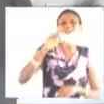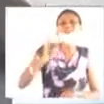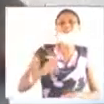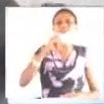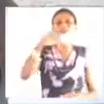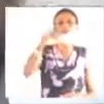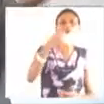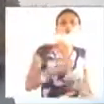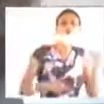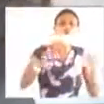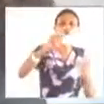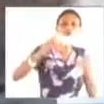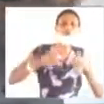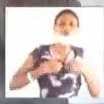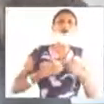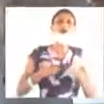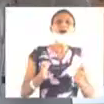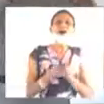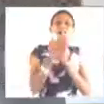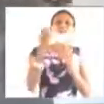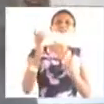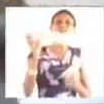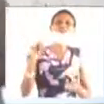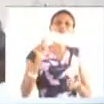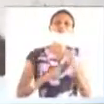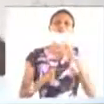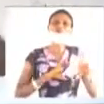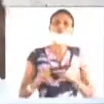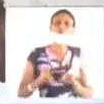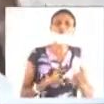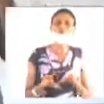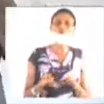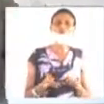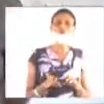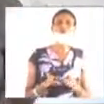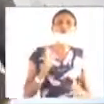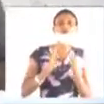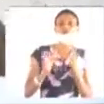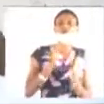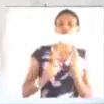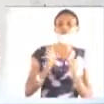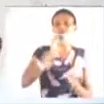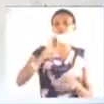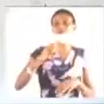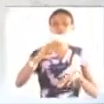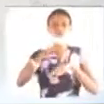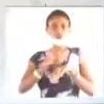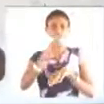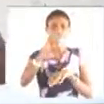a conflicting ideas is coming into their mind. And because of these conflicts, they